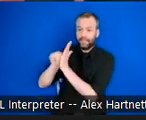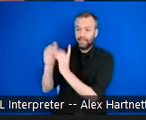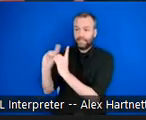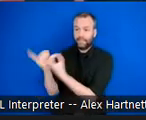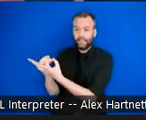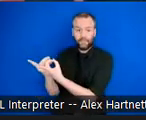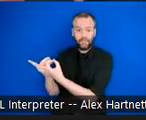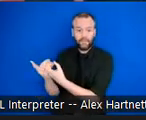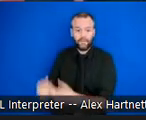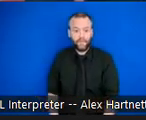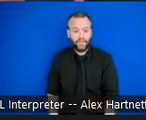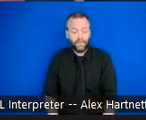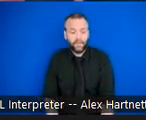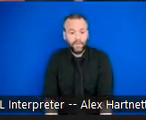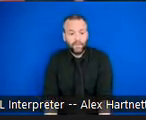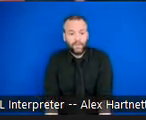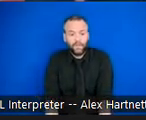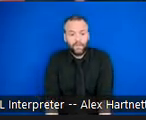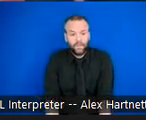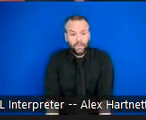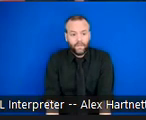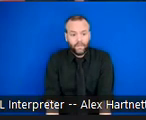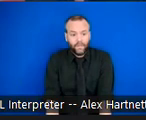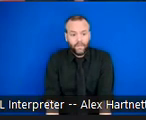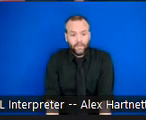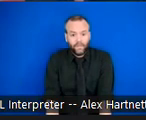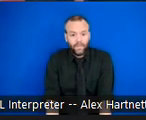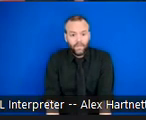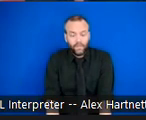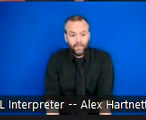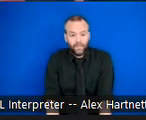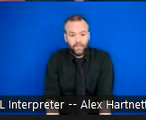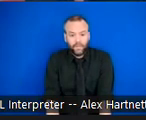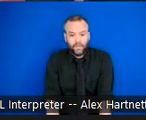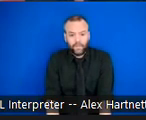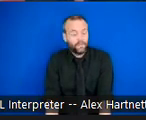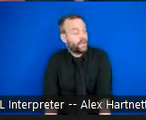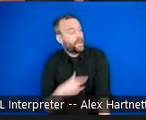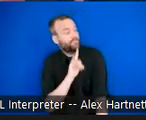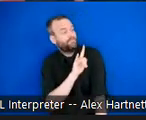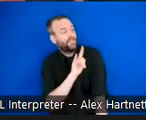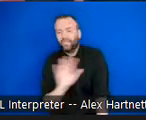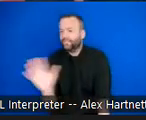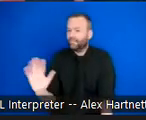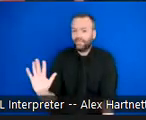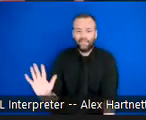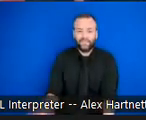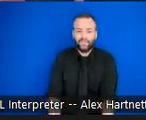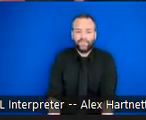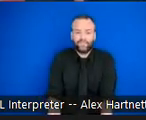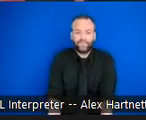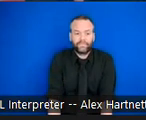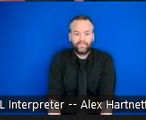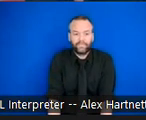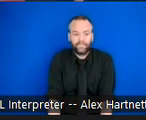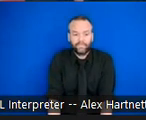Because I love you, Larry. Oh, I see. Well, let's don't put it in those terms, Lester. Oh, I retract